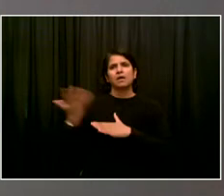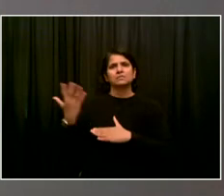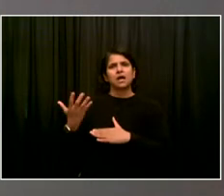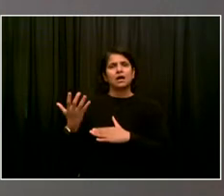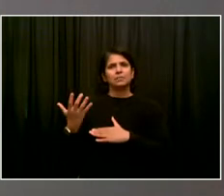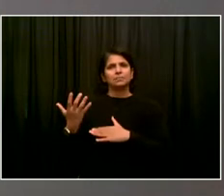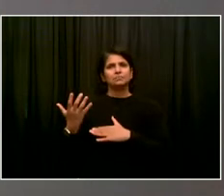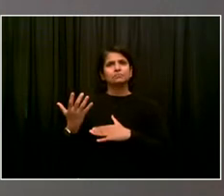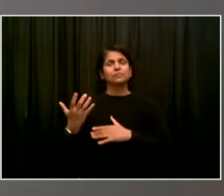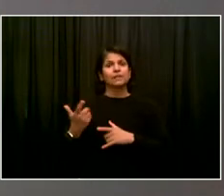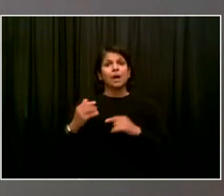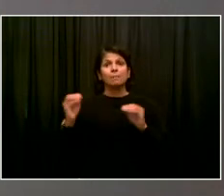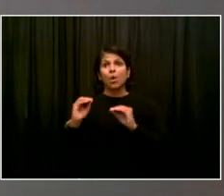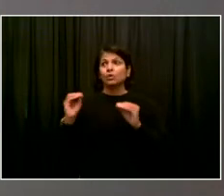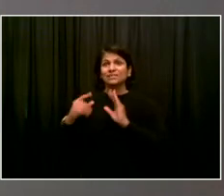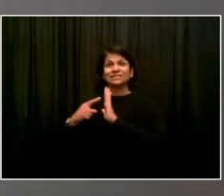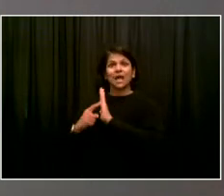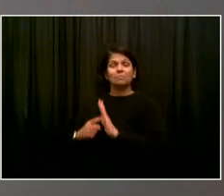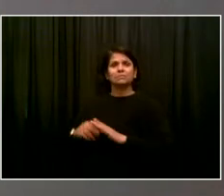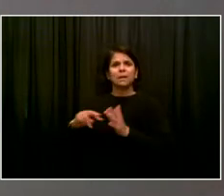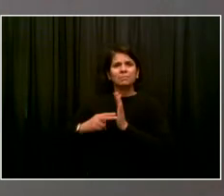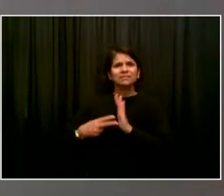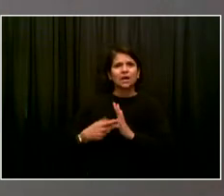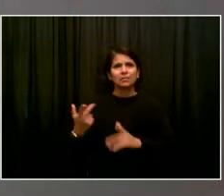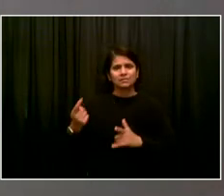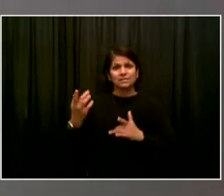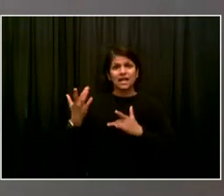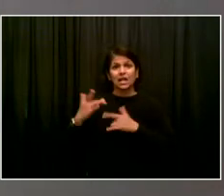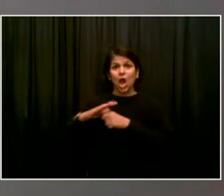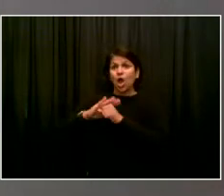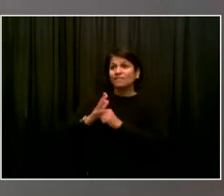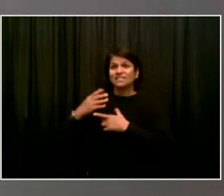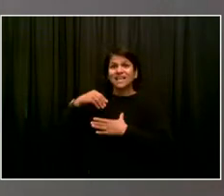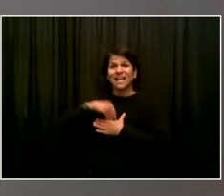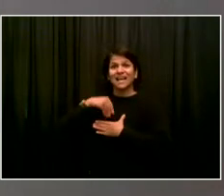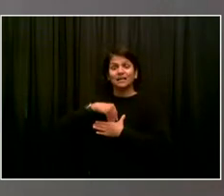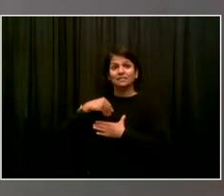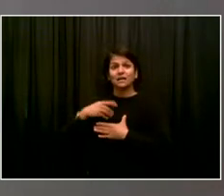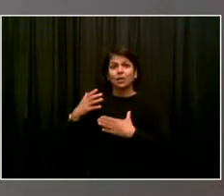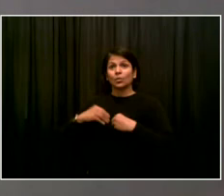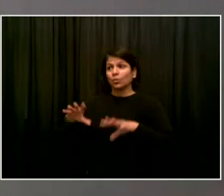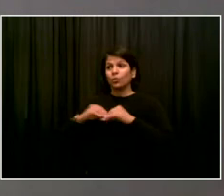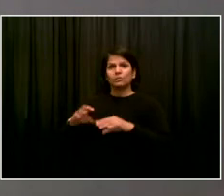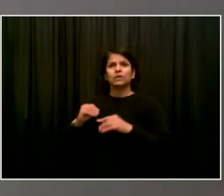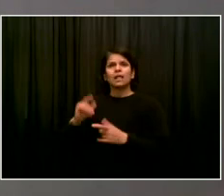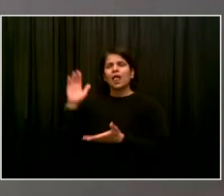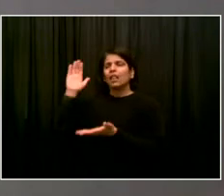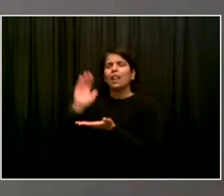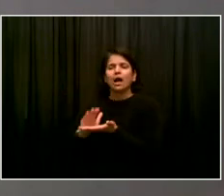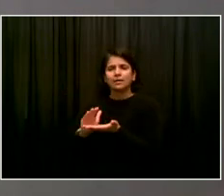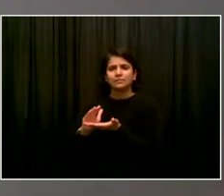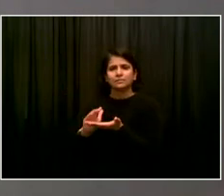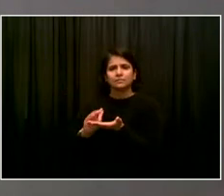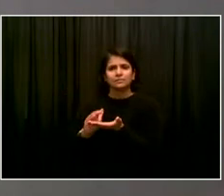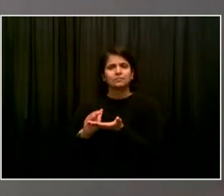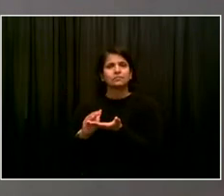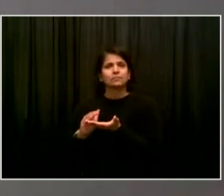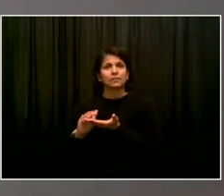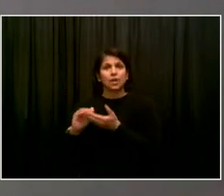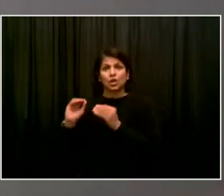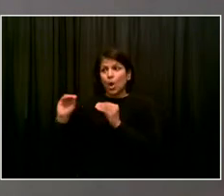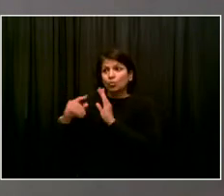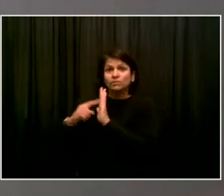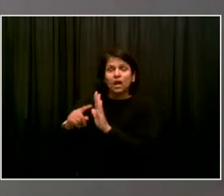likely to be shedding virus. So it's 5 days, you're asymptomatic, and you are still wearing a